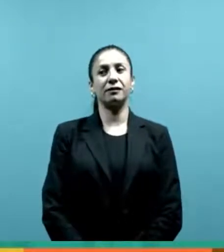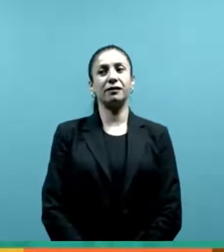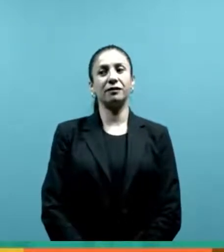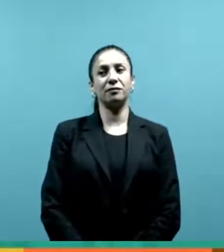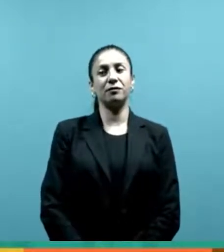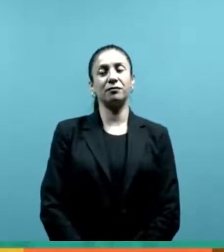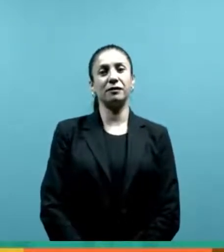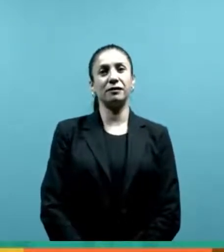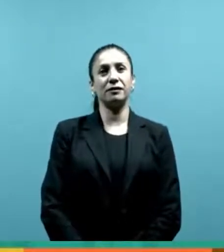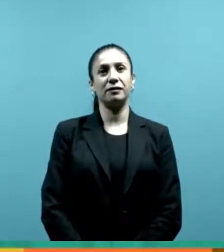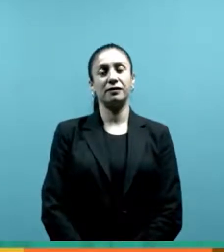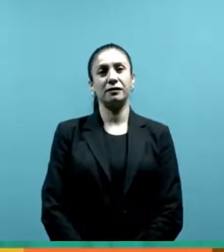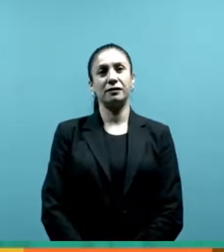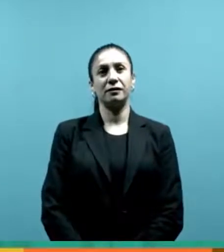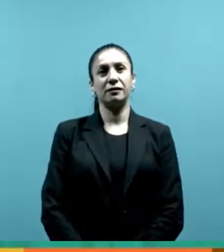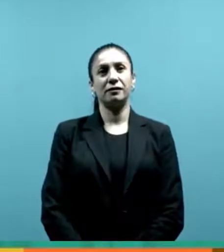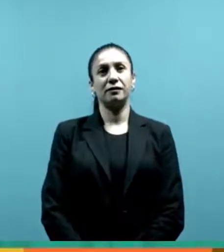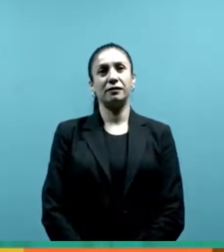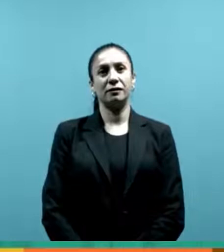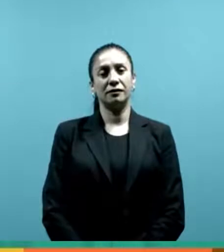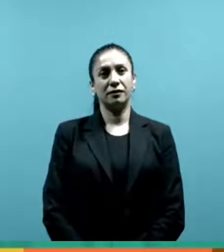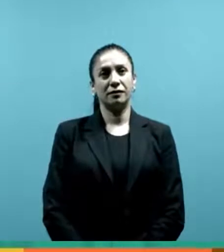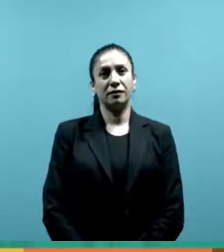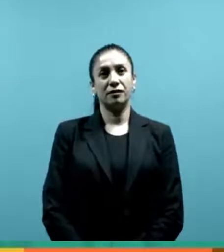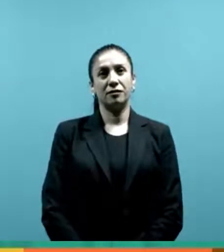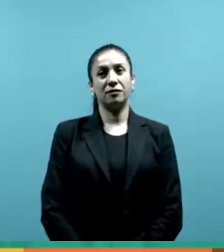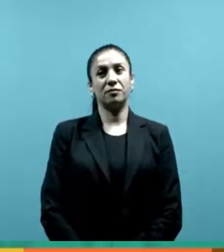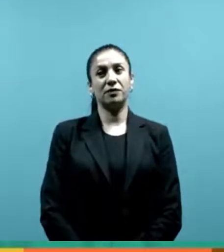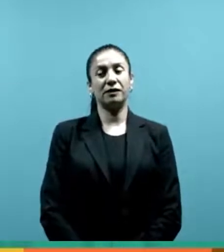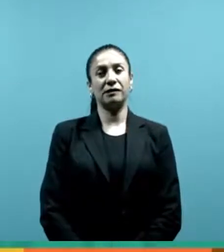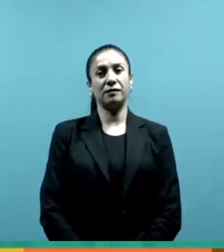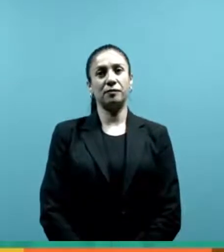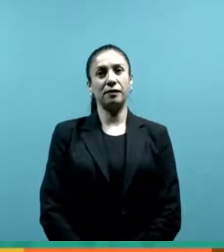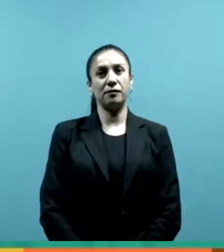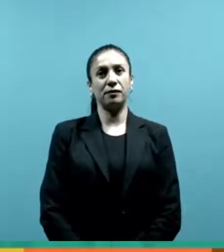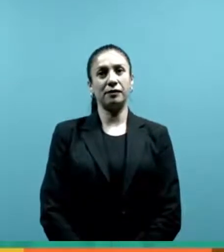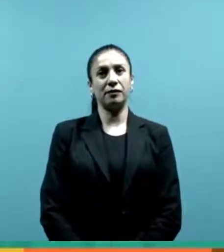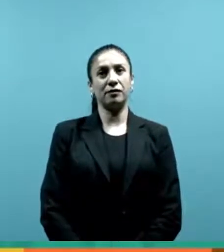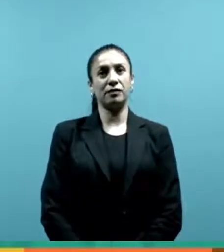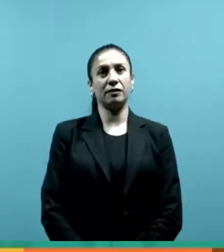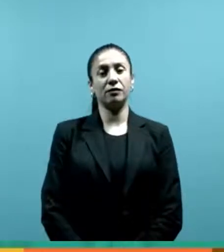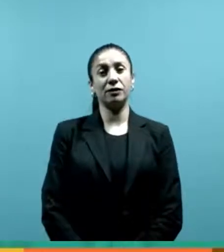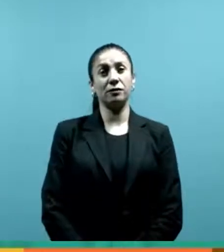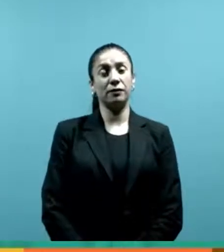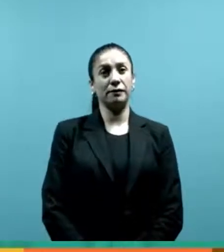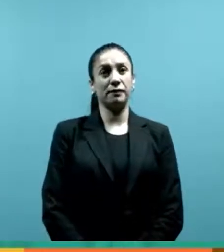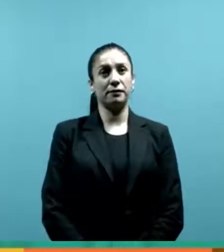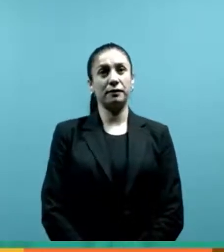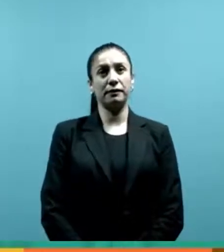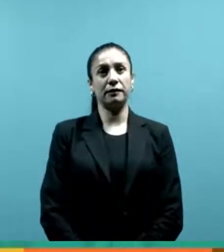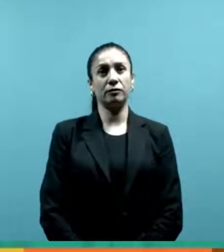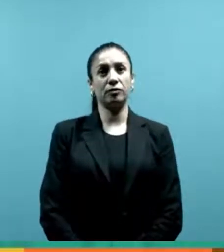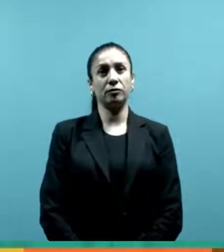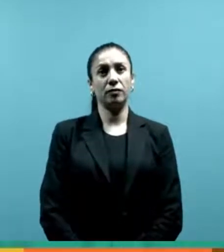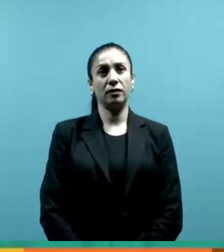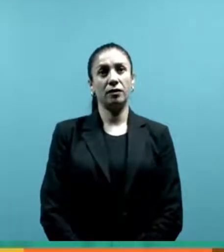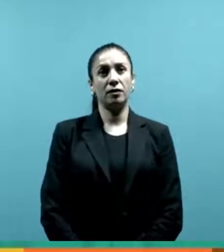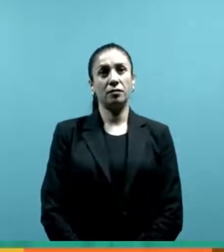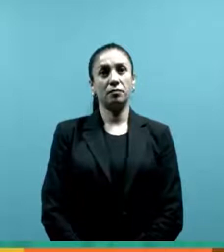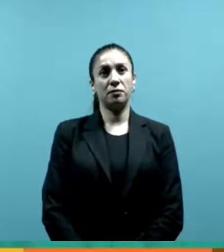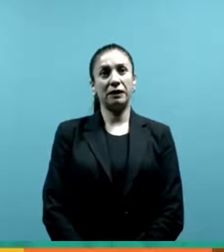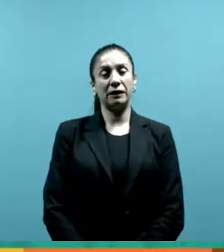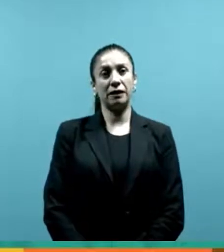when you are an educator, you can find stories that the group that you want to teach will